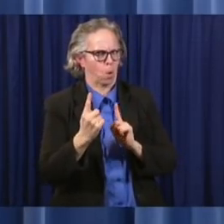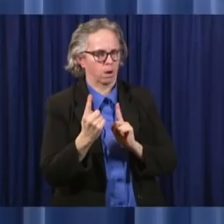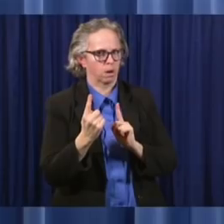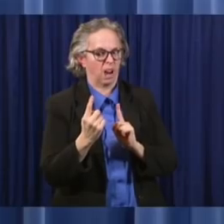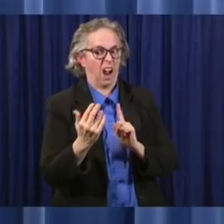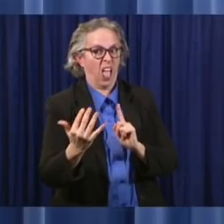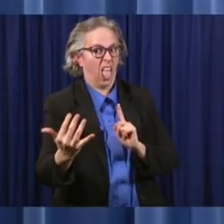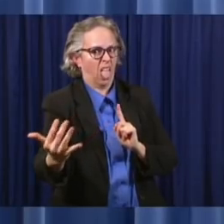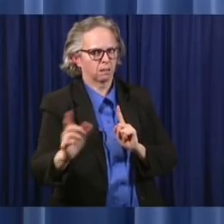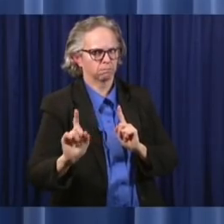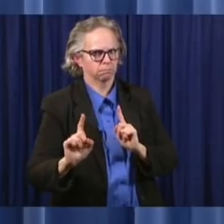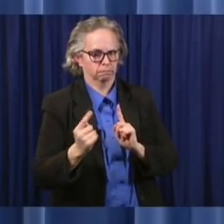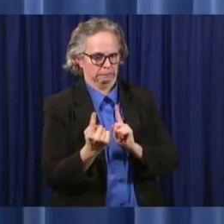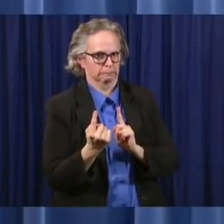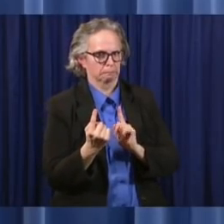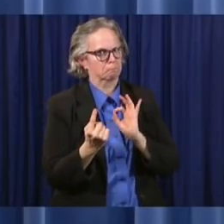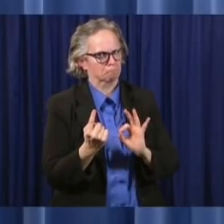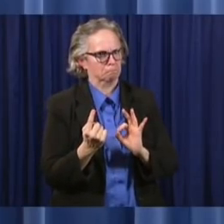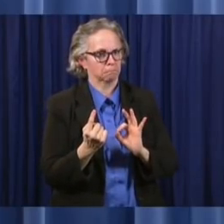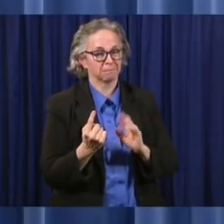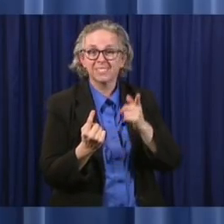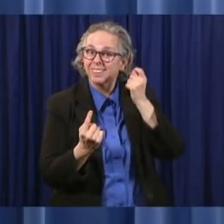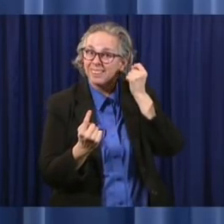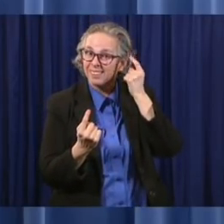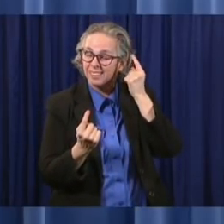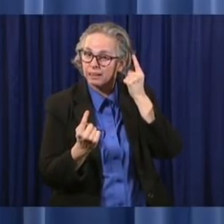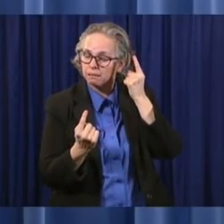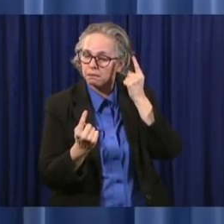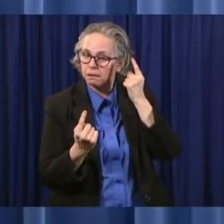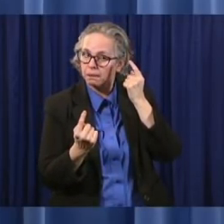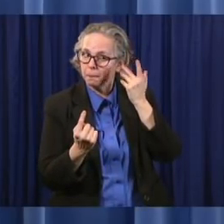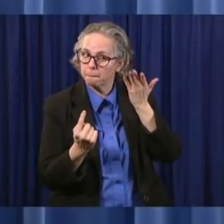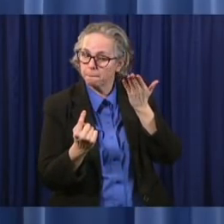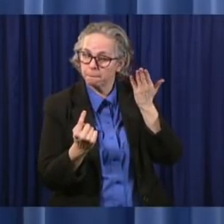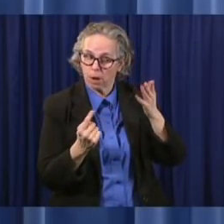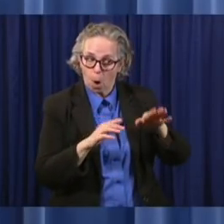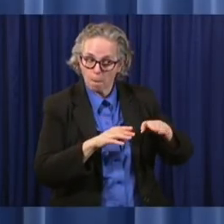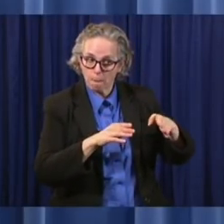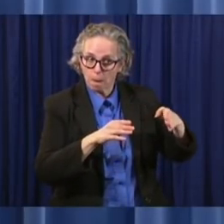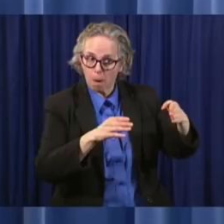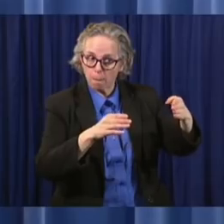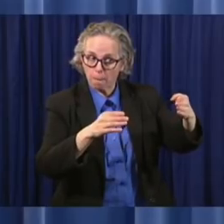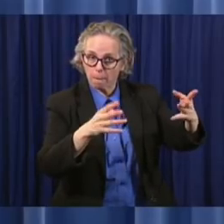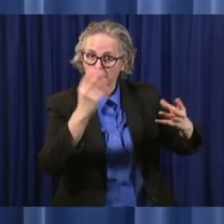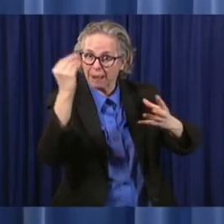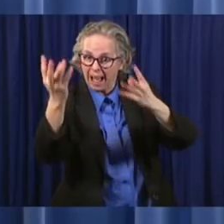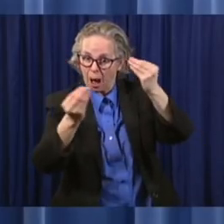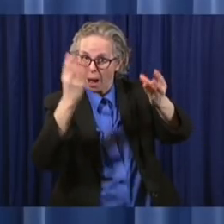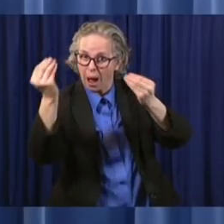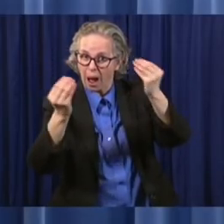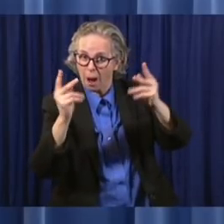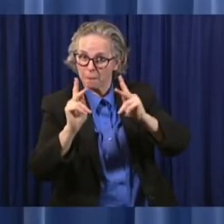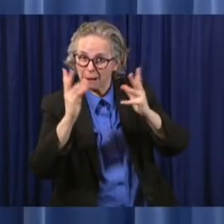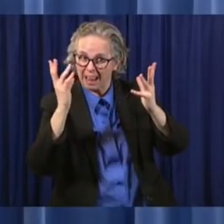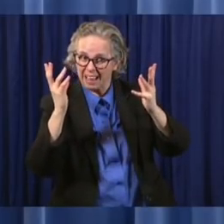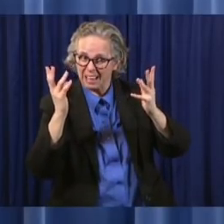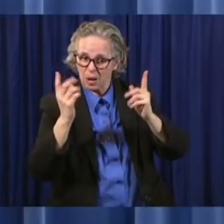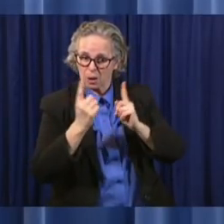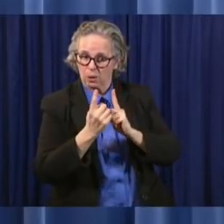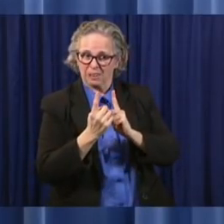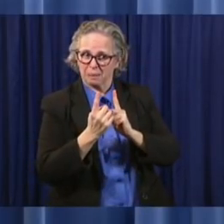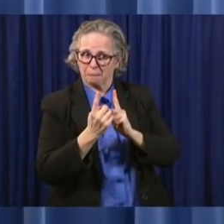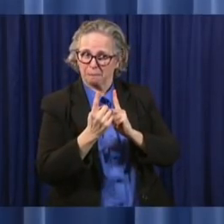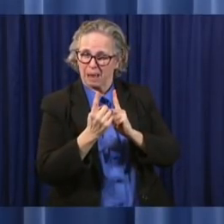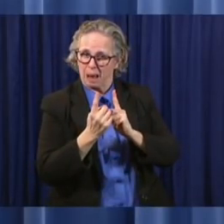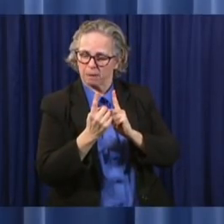can expect that the opening up of this economy is going to take those numbers higher. But